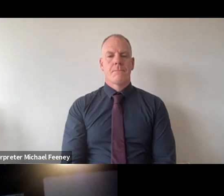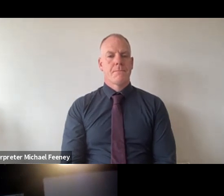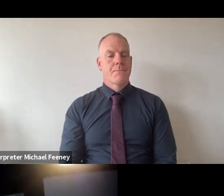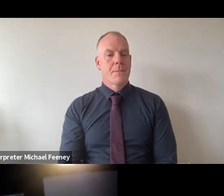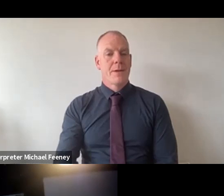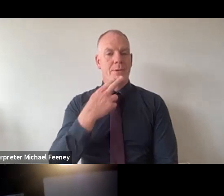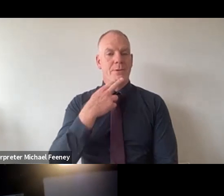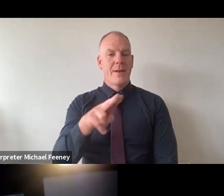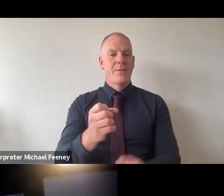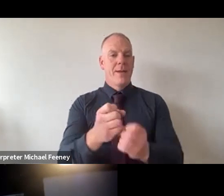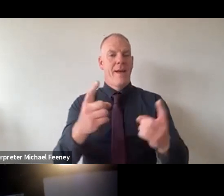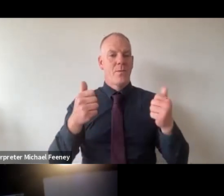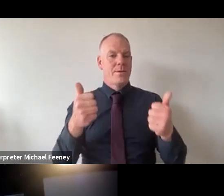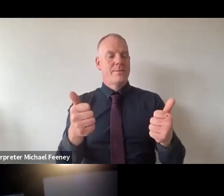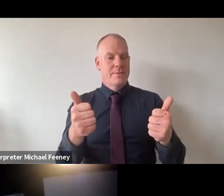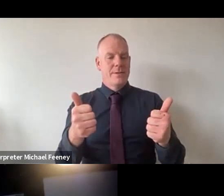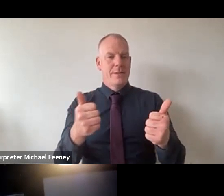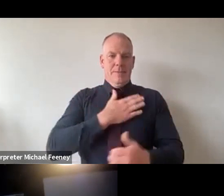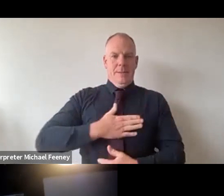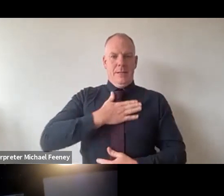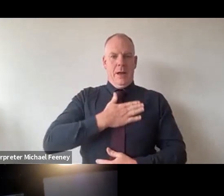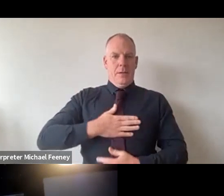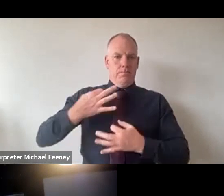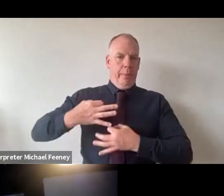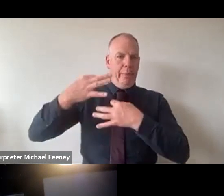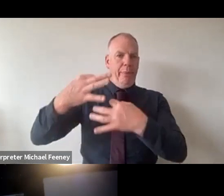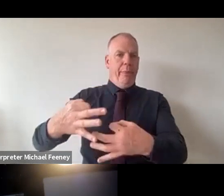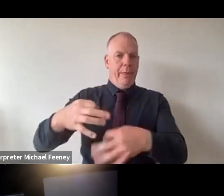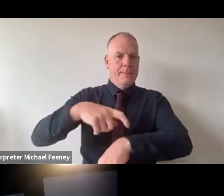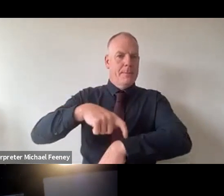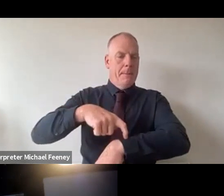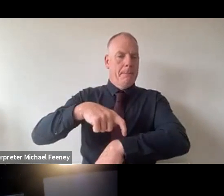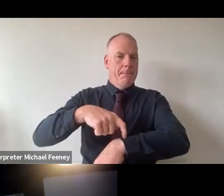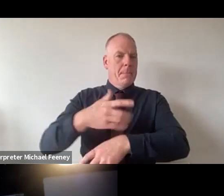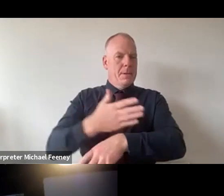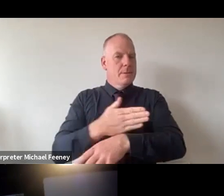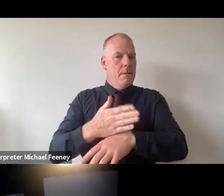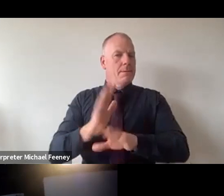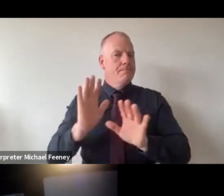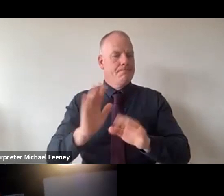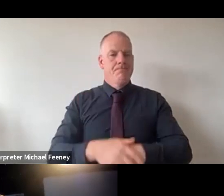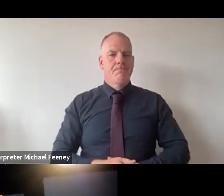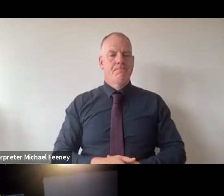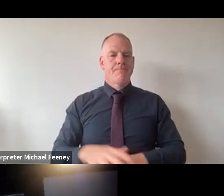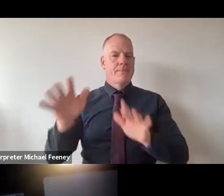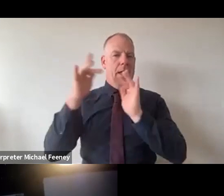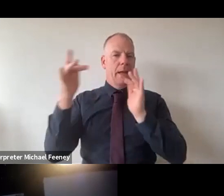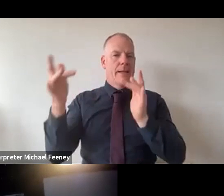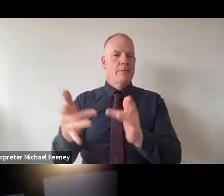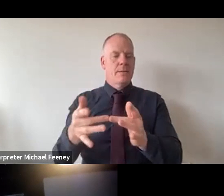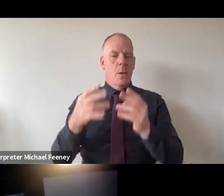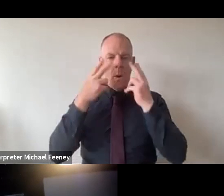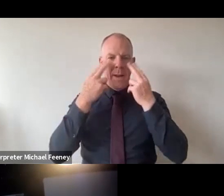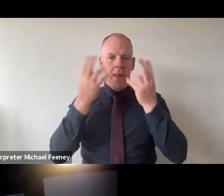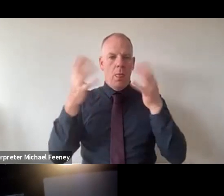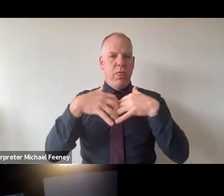Well, good afternoon, everybody, and apologies for the slightly delayed start. The internet is generally broken today, I